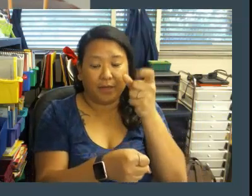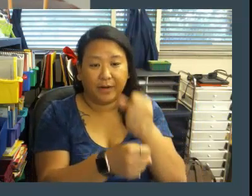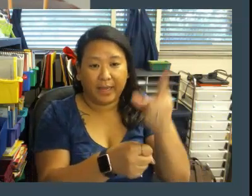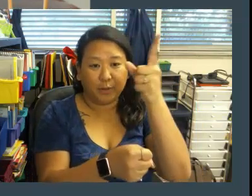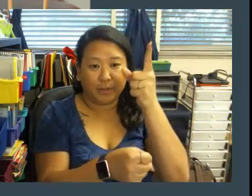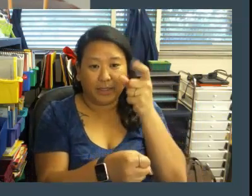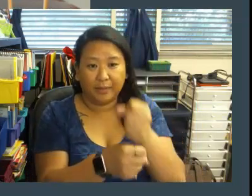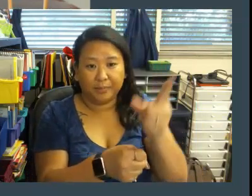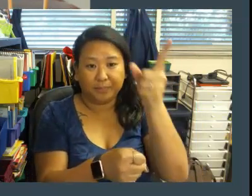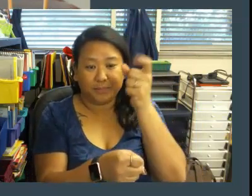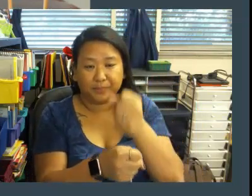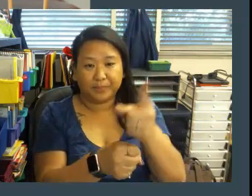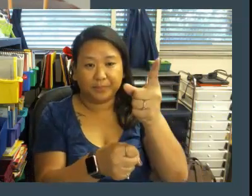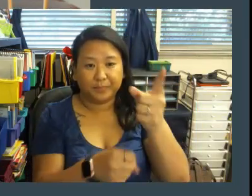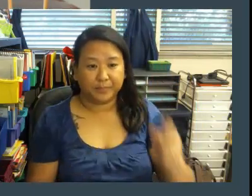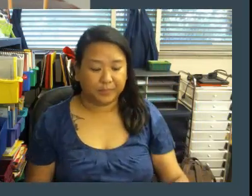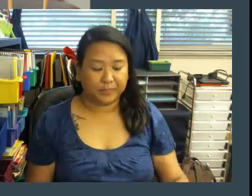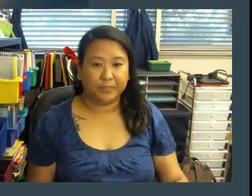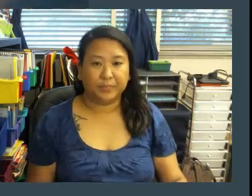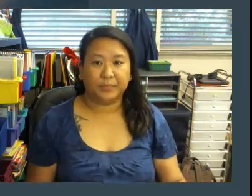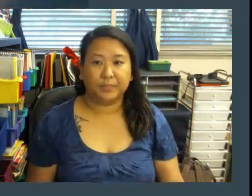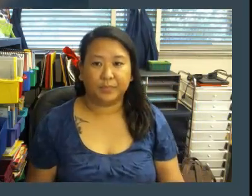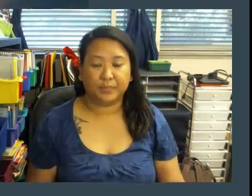Every year, annually.